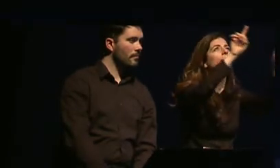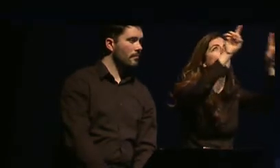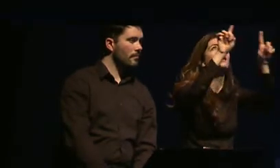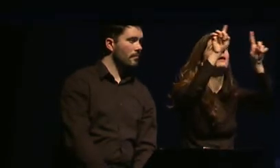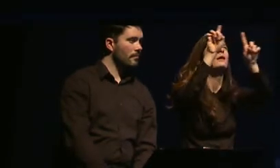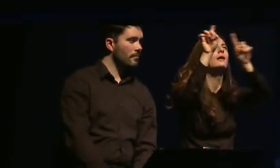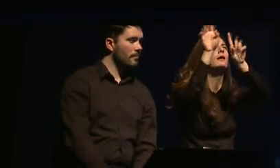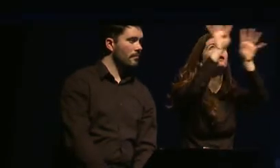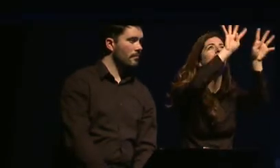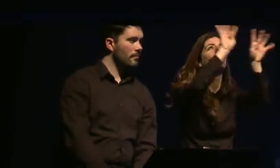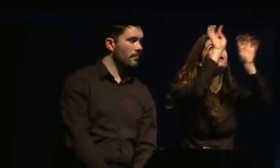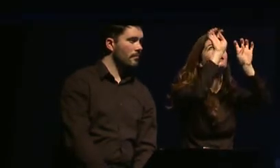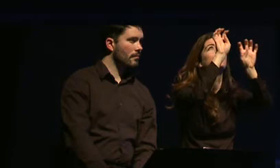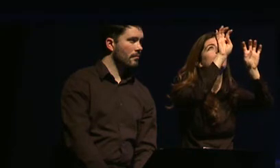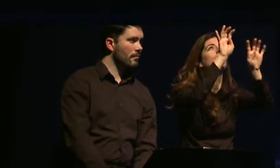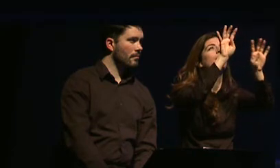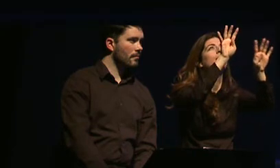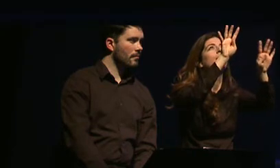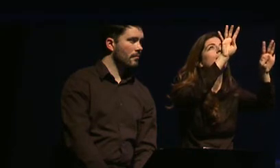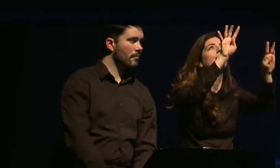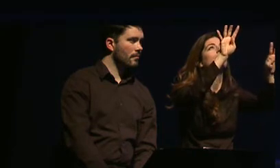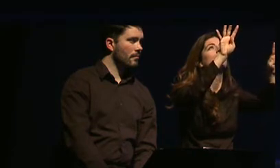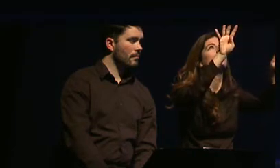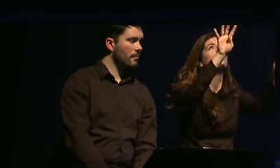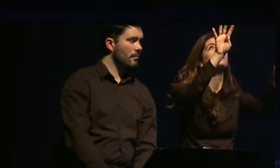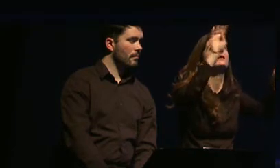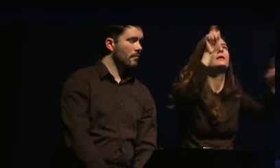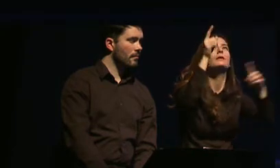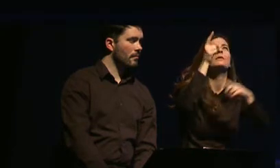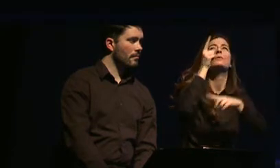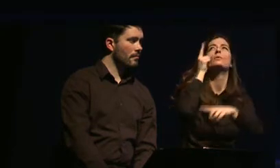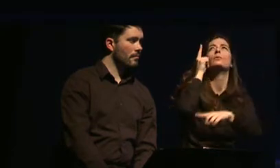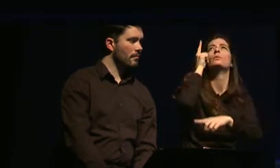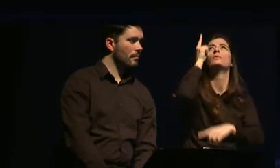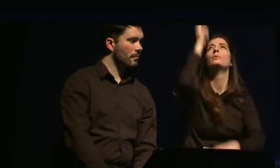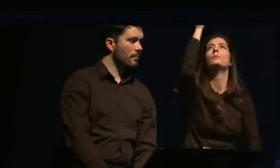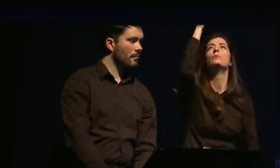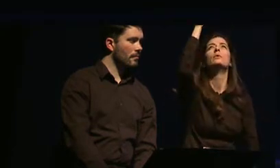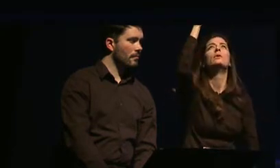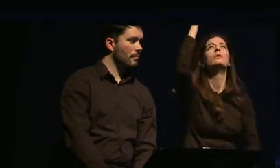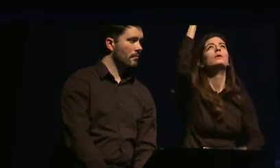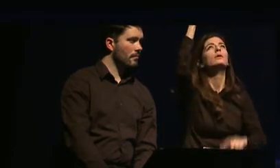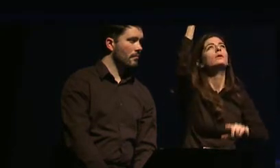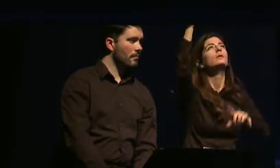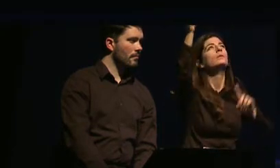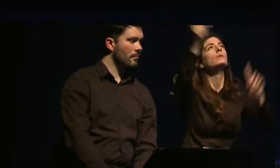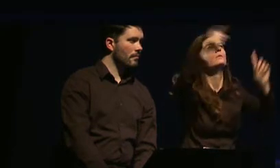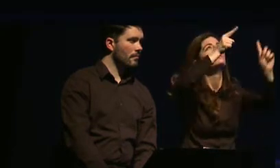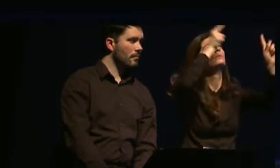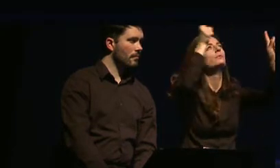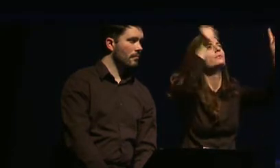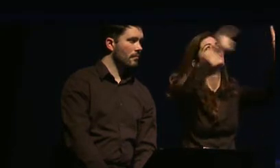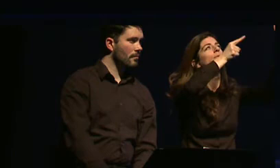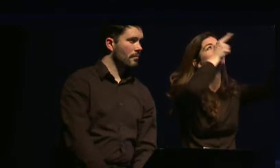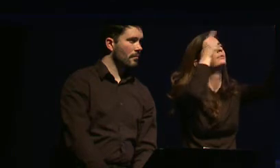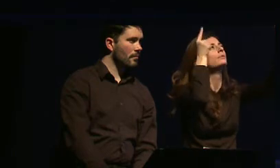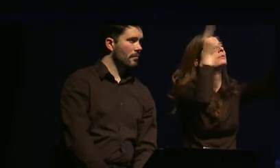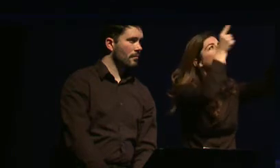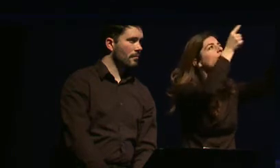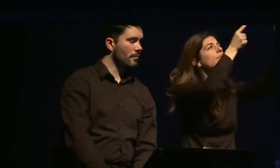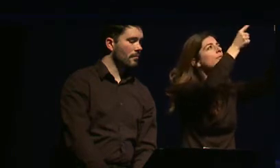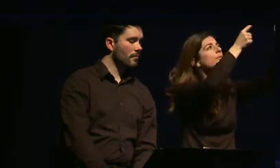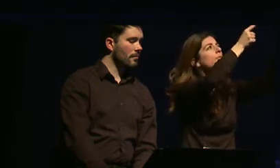earth thus far. He shot a star across the sky to hit the jinn in the